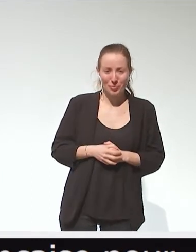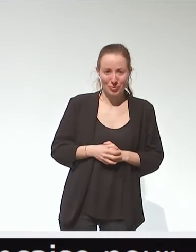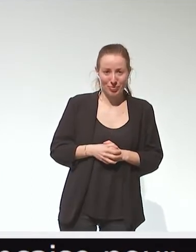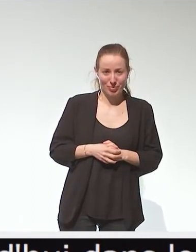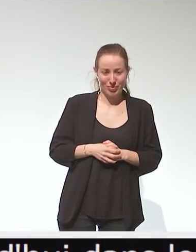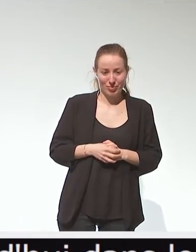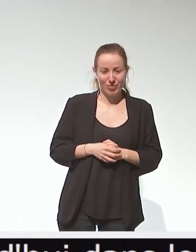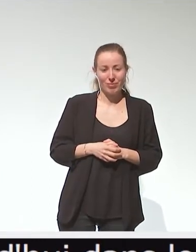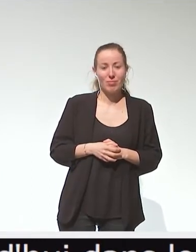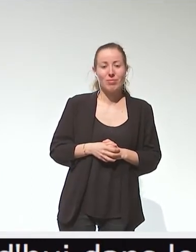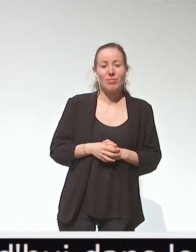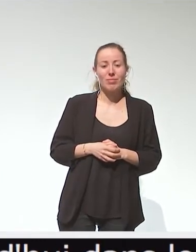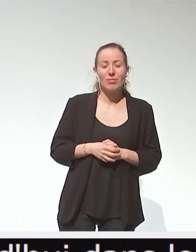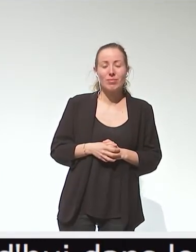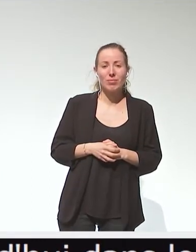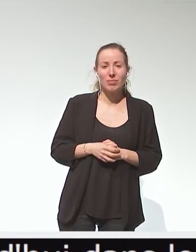presidency.